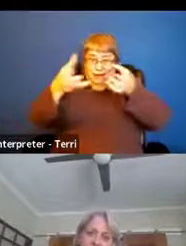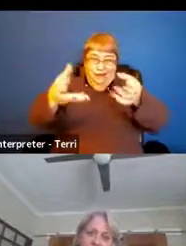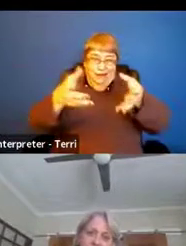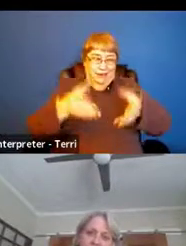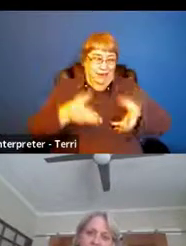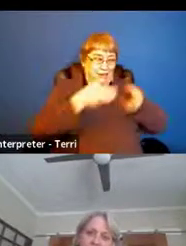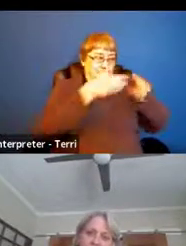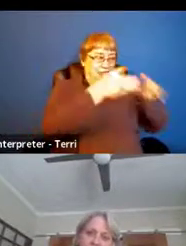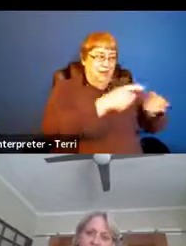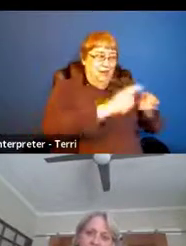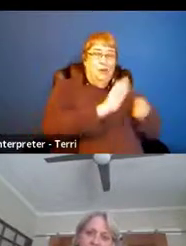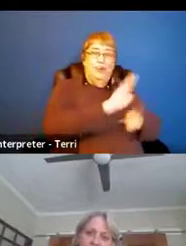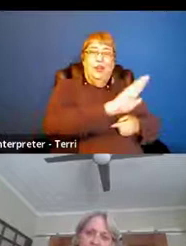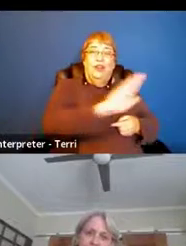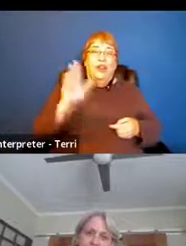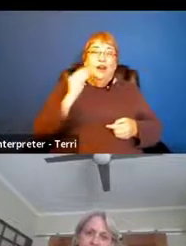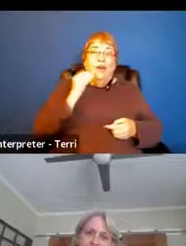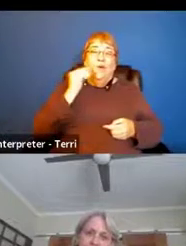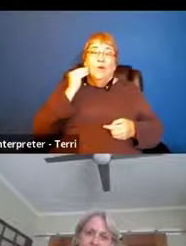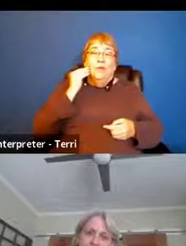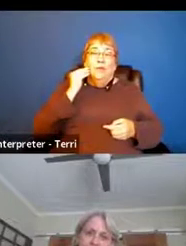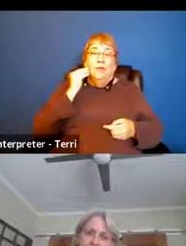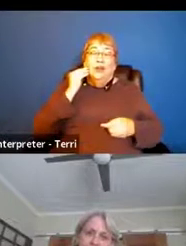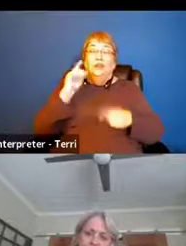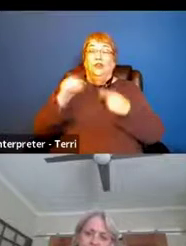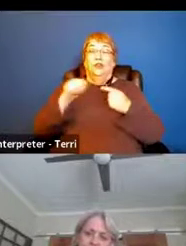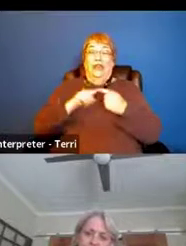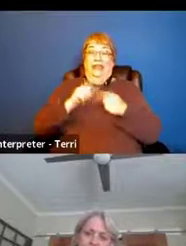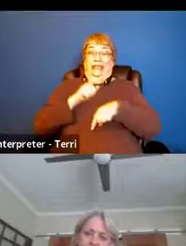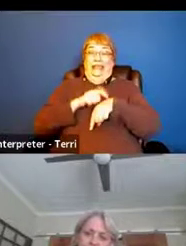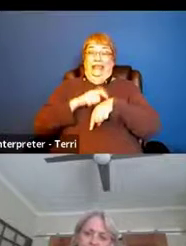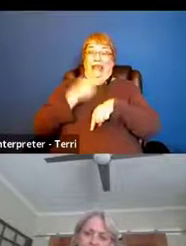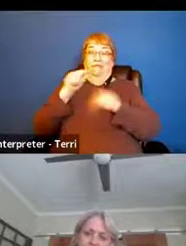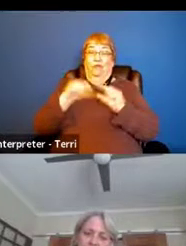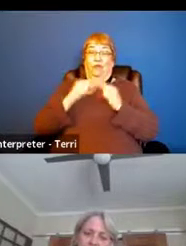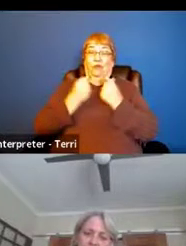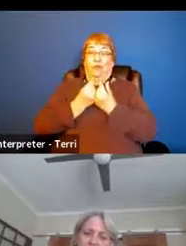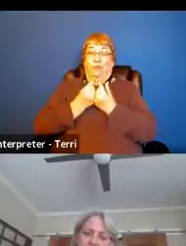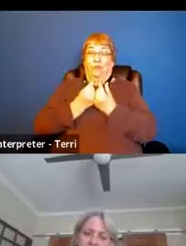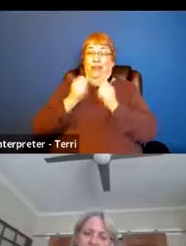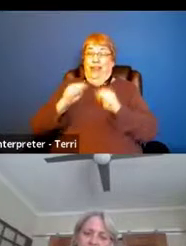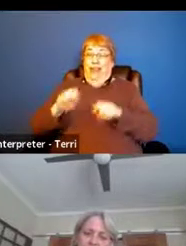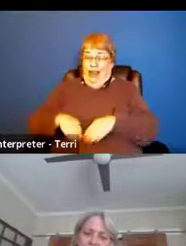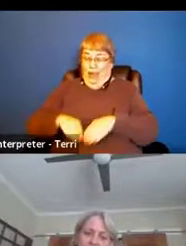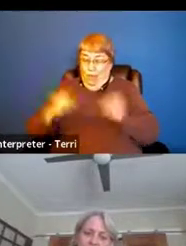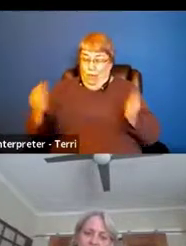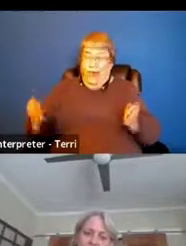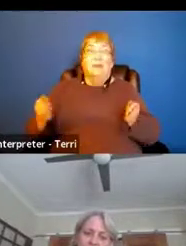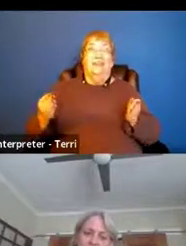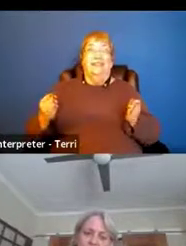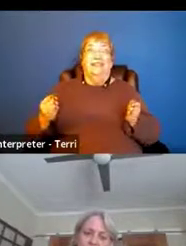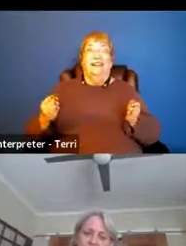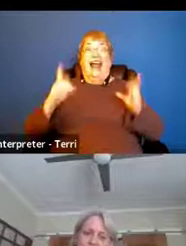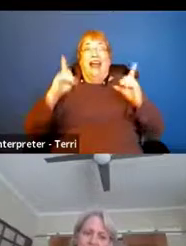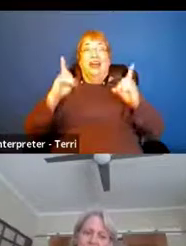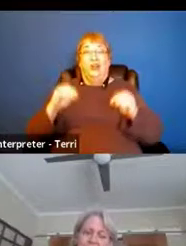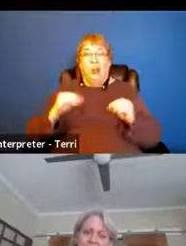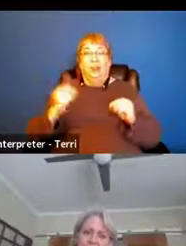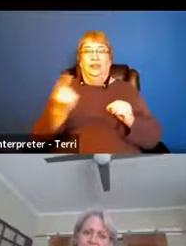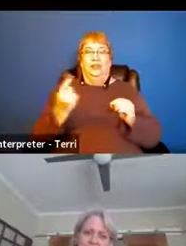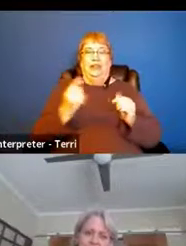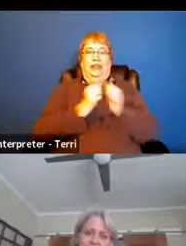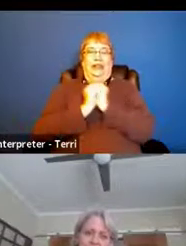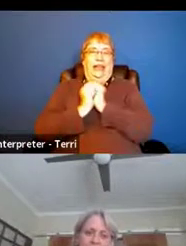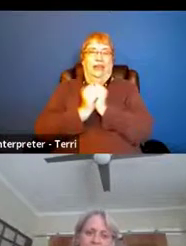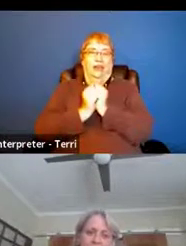engaged in our virtual telehealth groups, there's still some tangible practical component. So they don't feel like they're just staring at the screen all day.